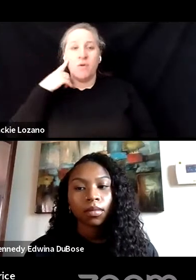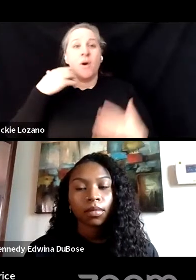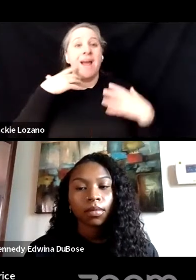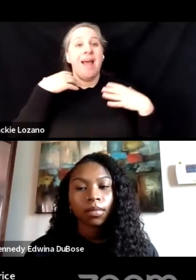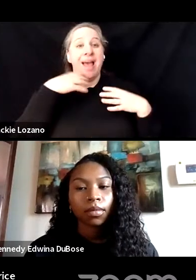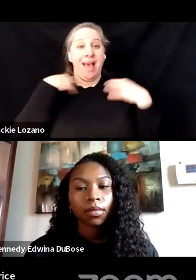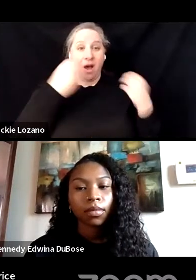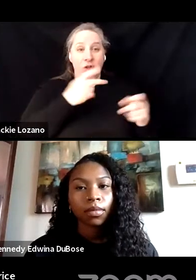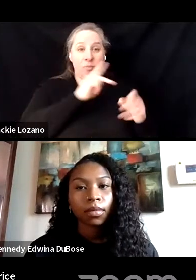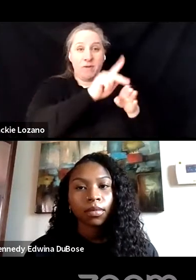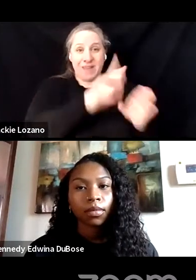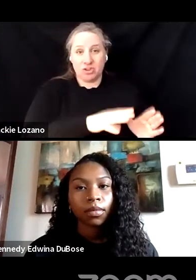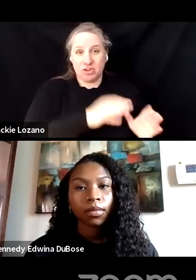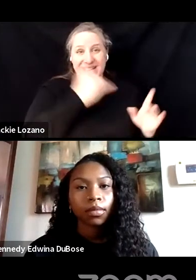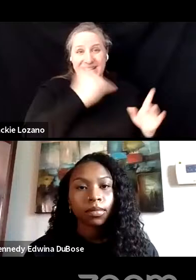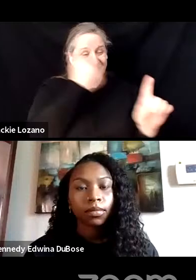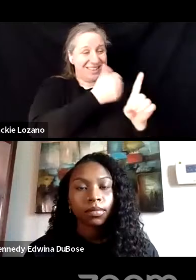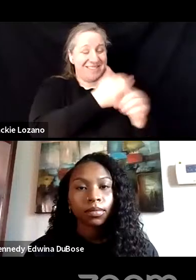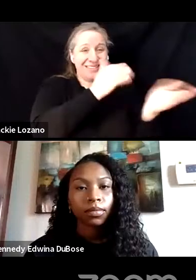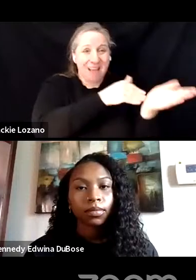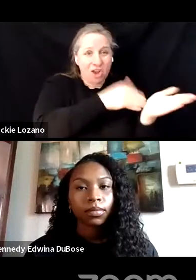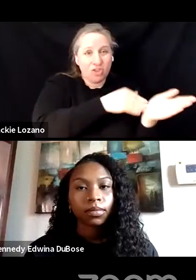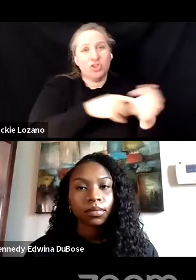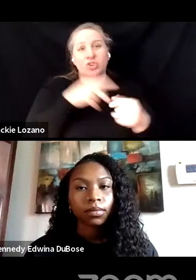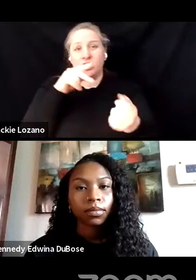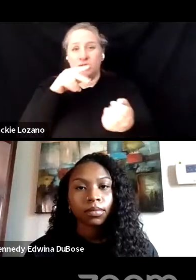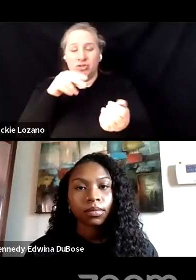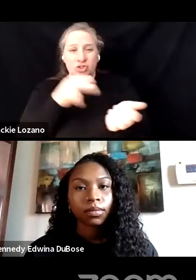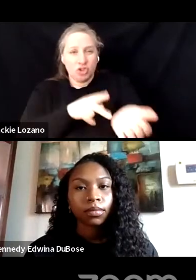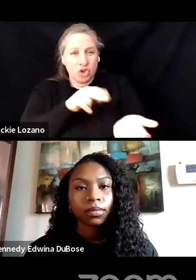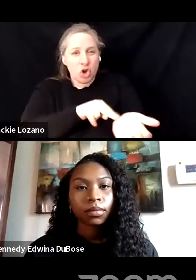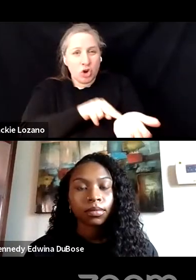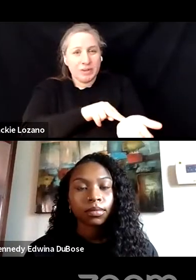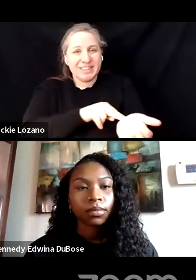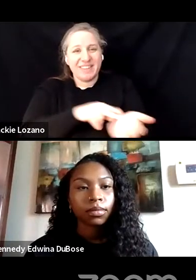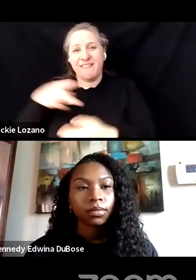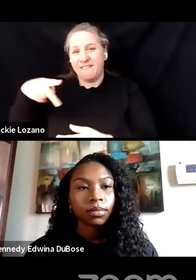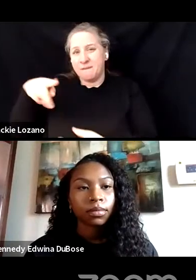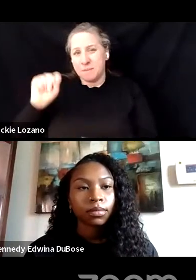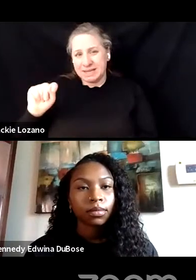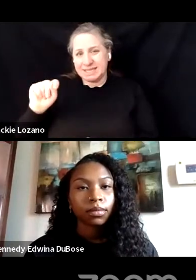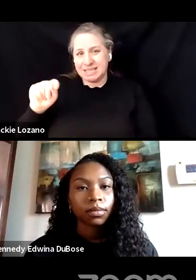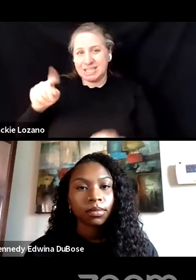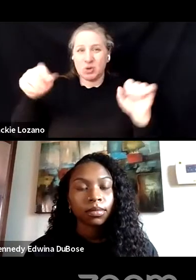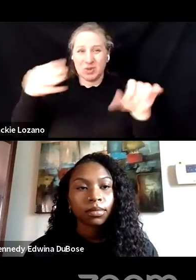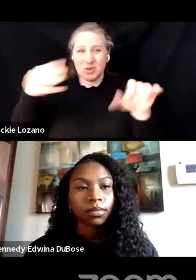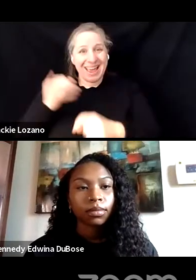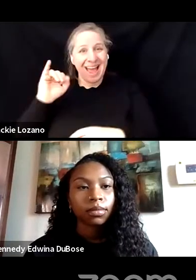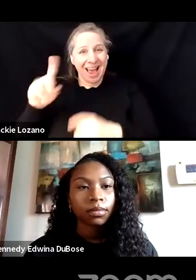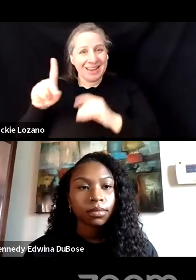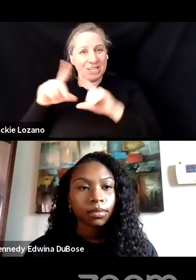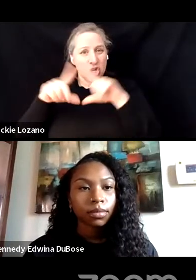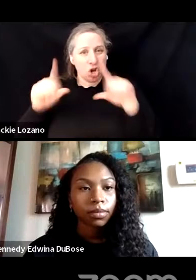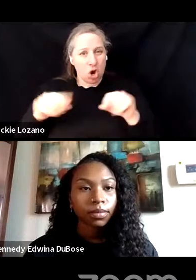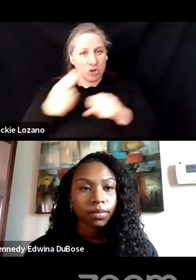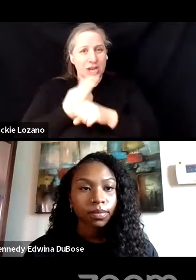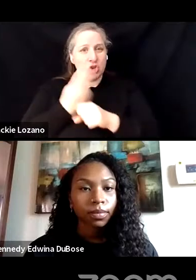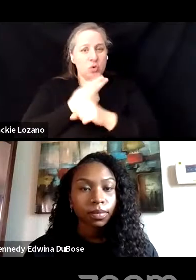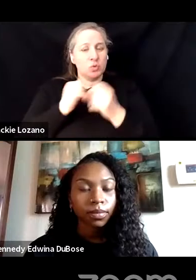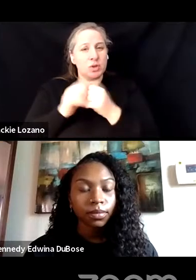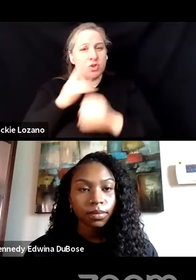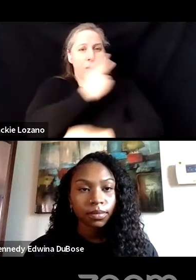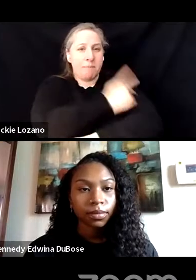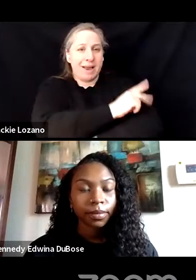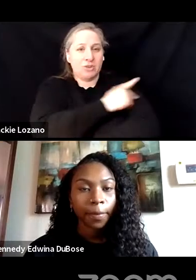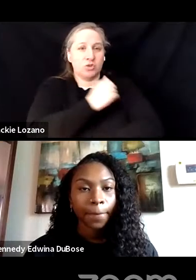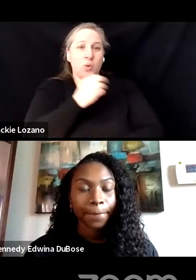professional, whether you're a doctor, nurse, physical therapist, whatever, you can get an ID card that you can use with your patients or